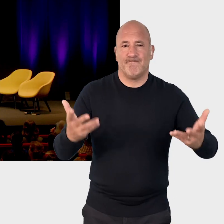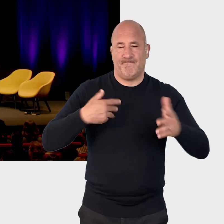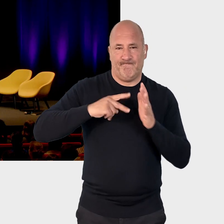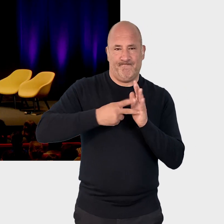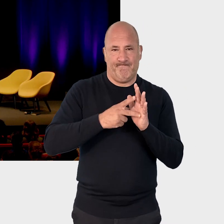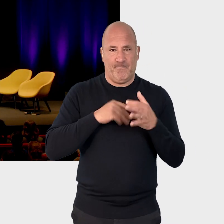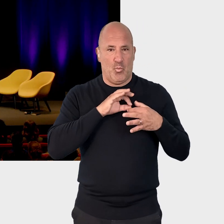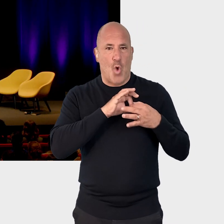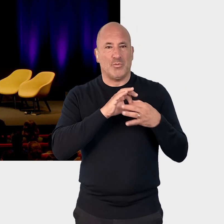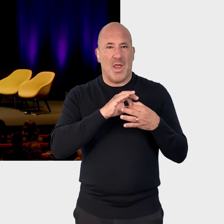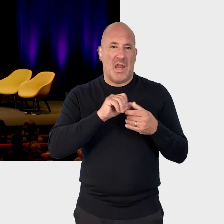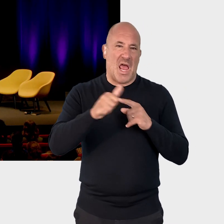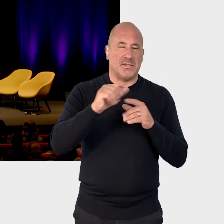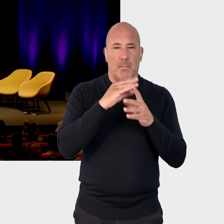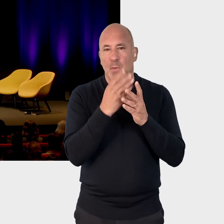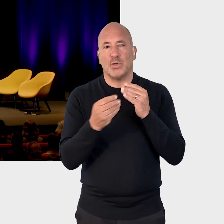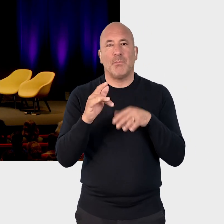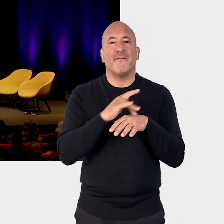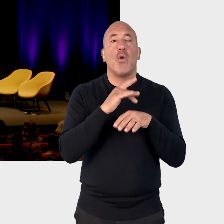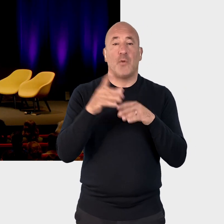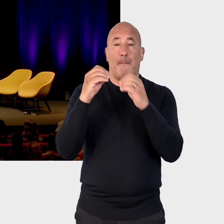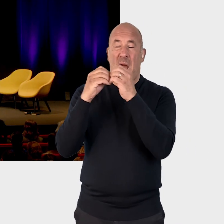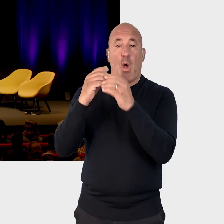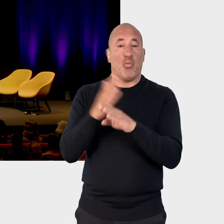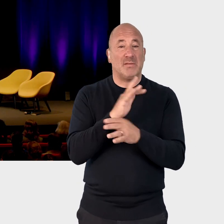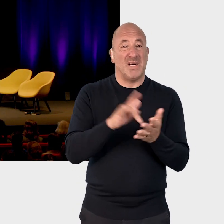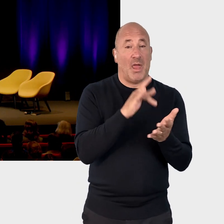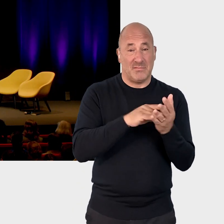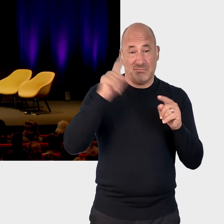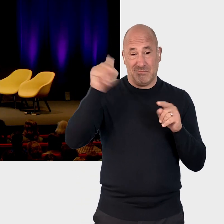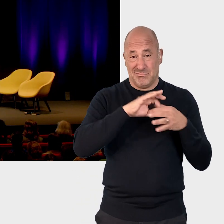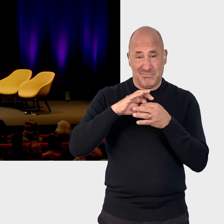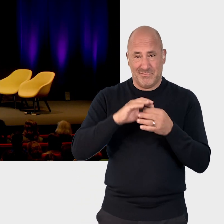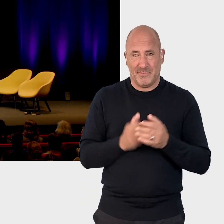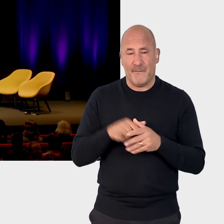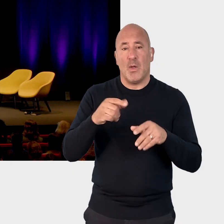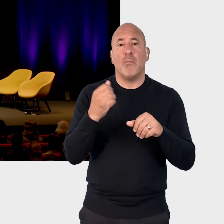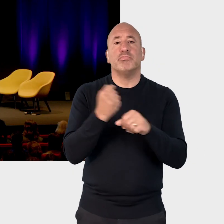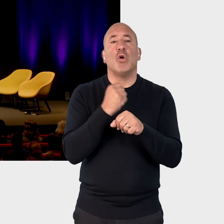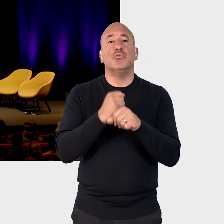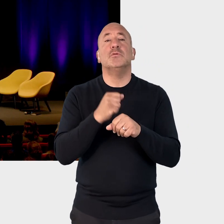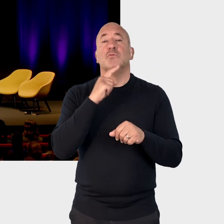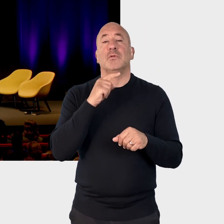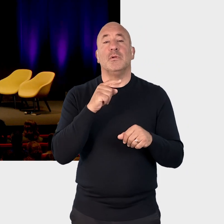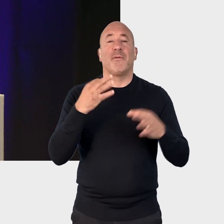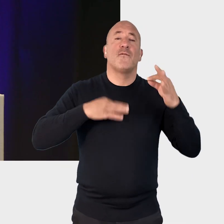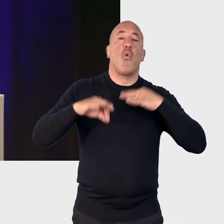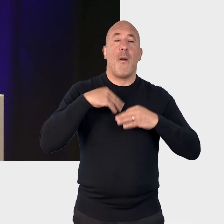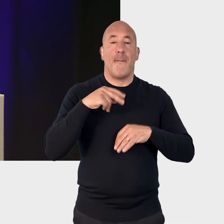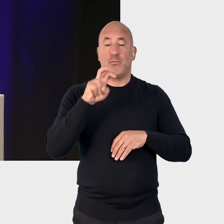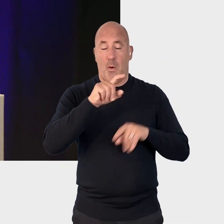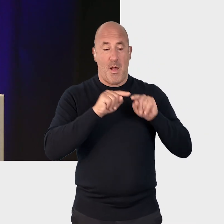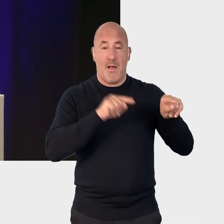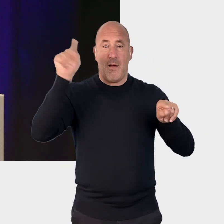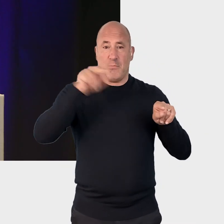So what's next? We are planning to co-create our next immersive performance in between Barrow and the West Midlands, and the